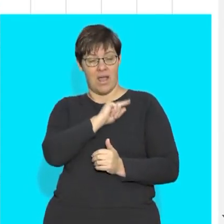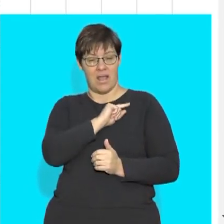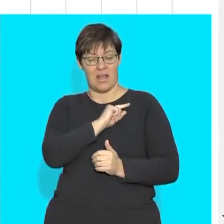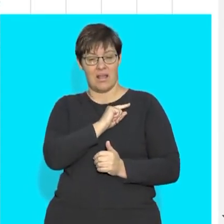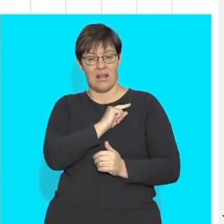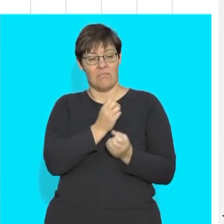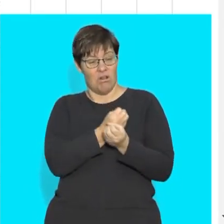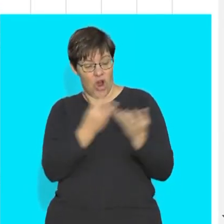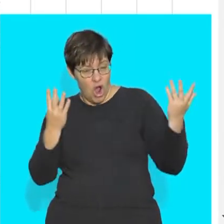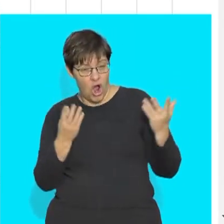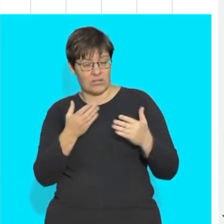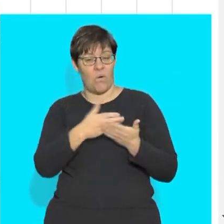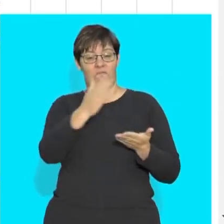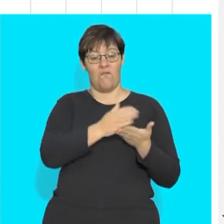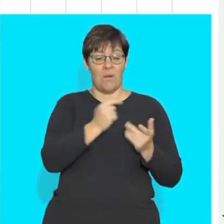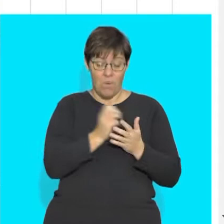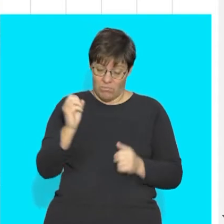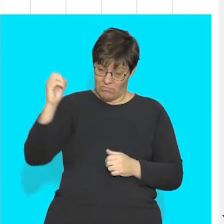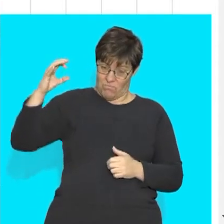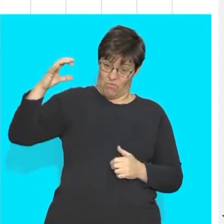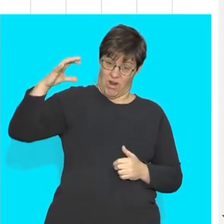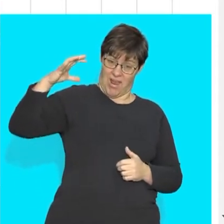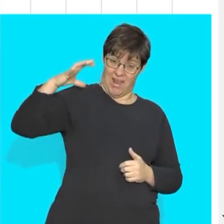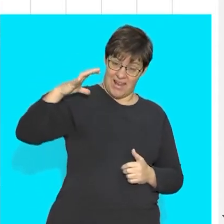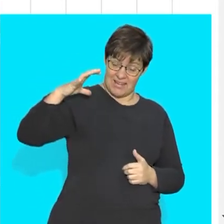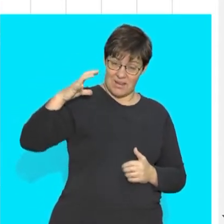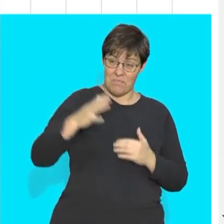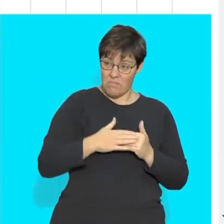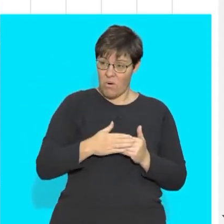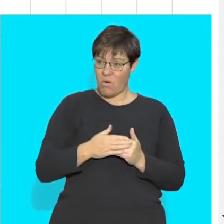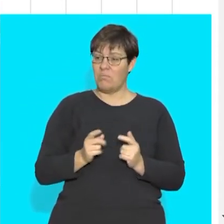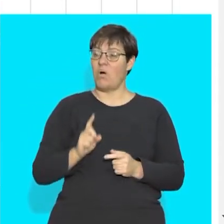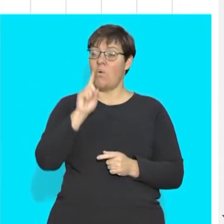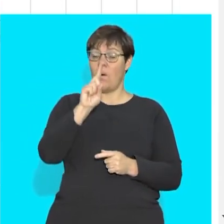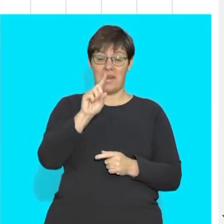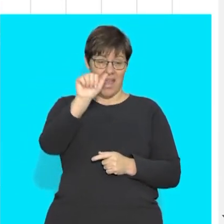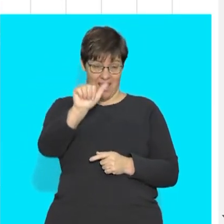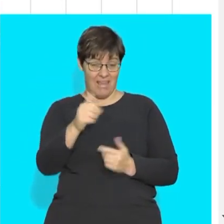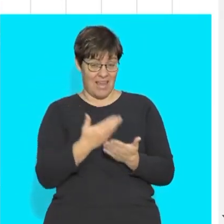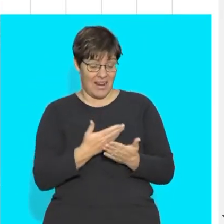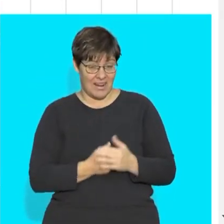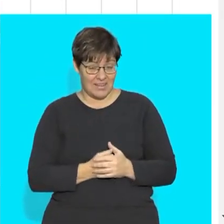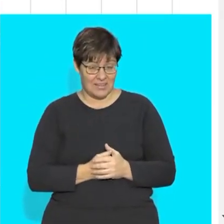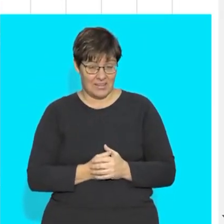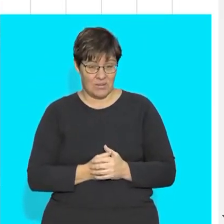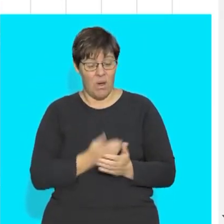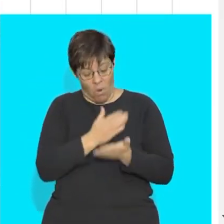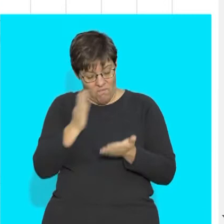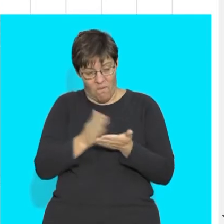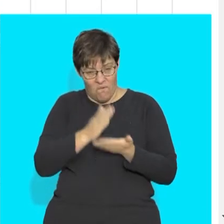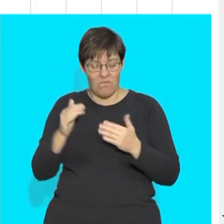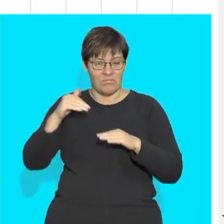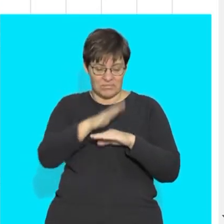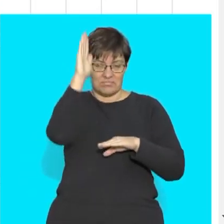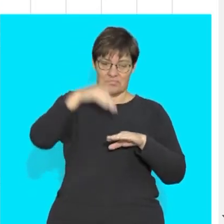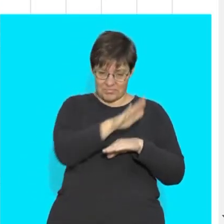we already had a lot coming off. If I make it even brighter, I can even get it to 1 ampere. Okay, and if we